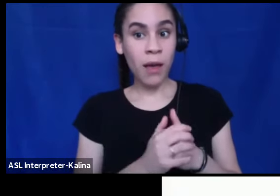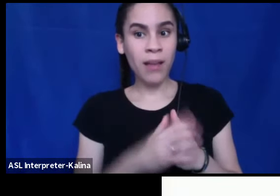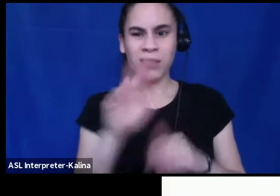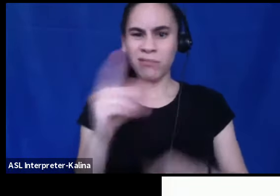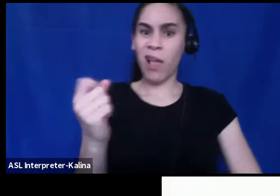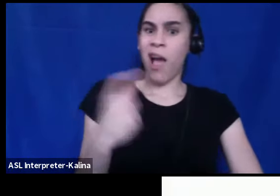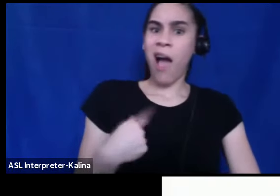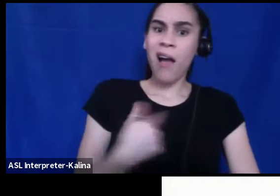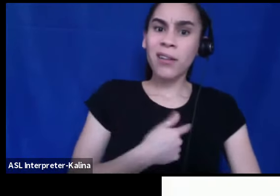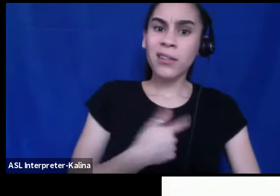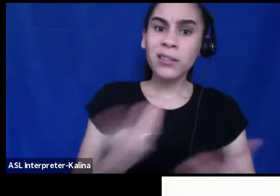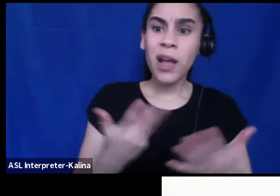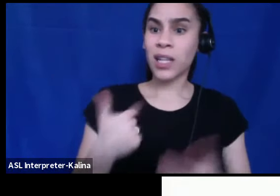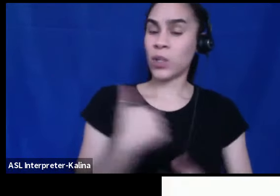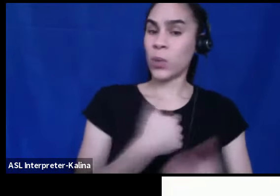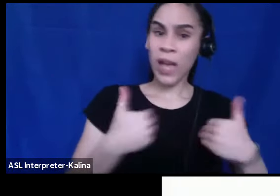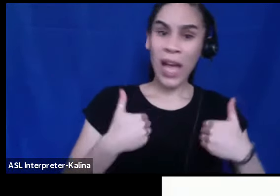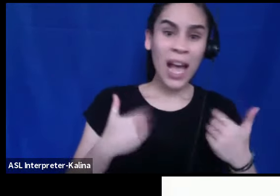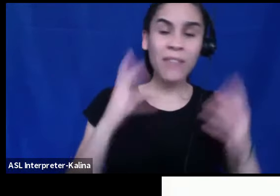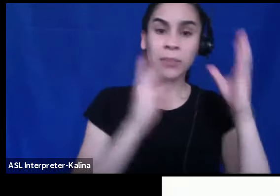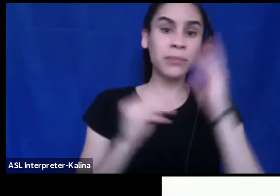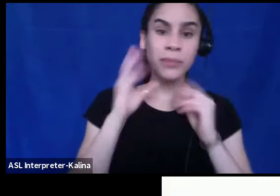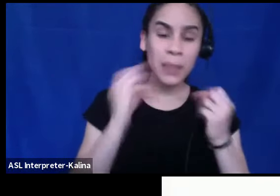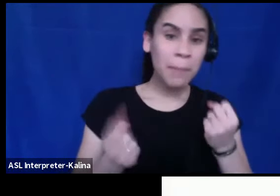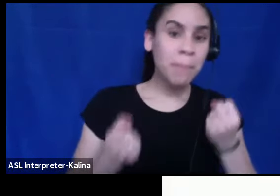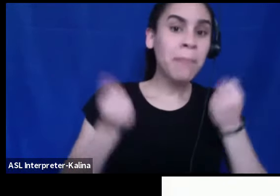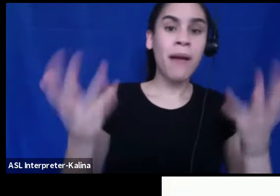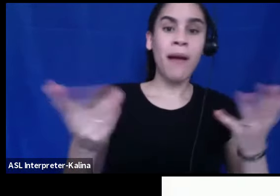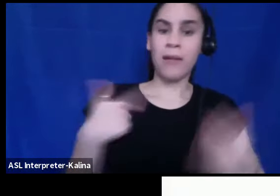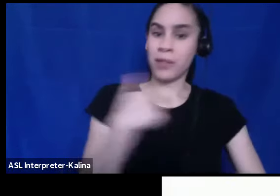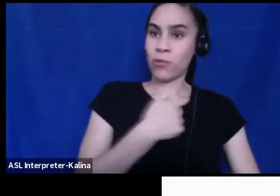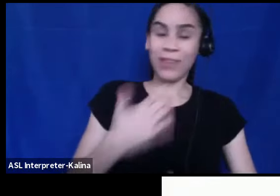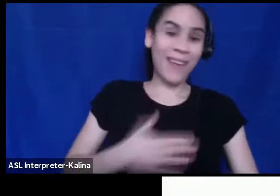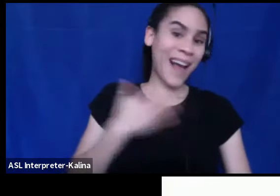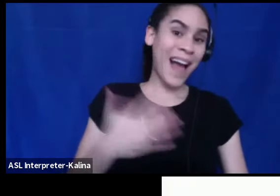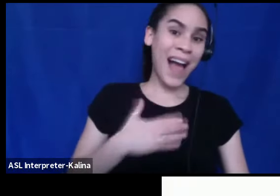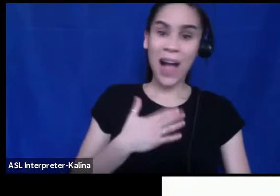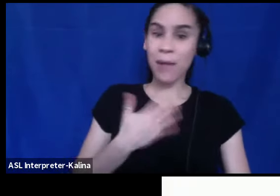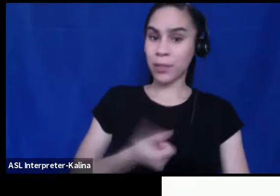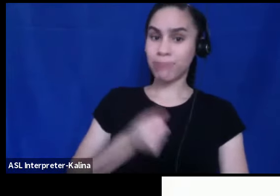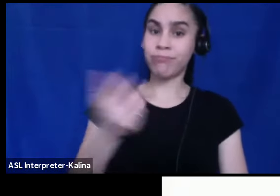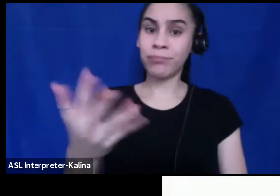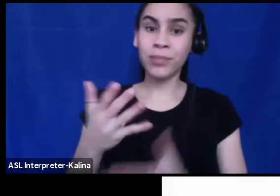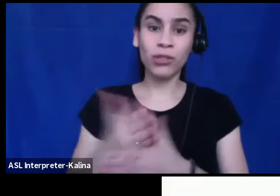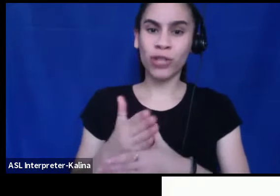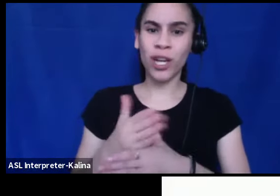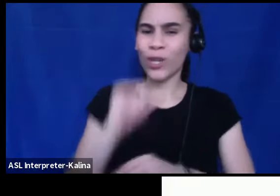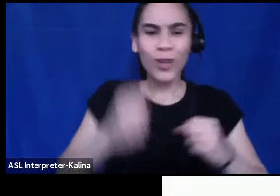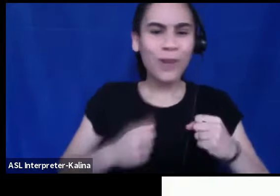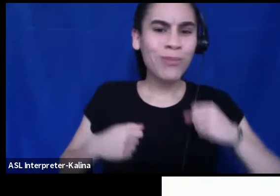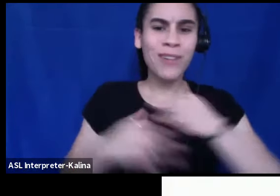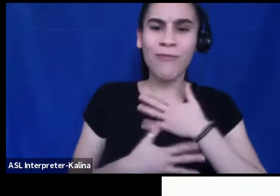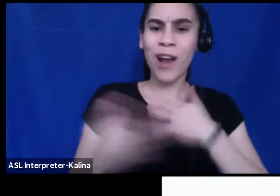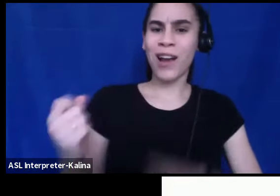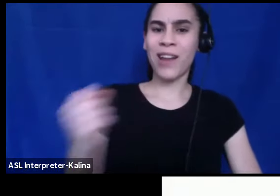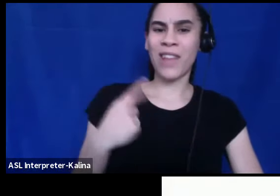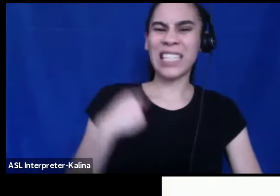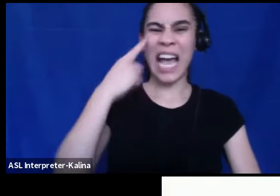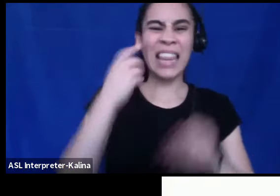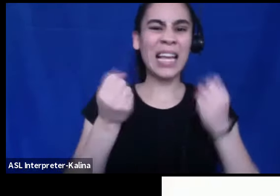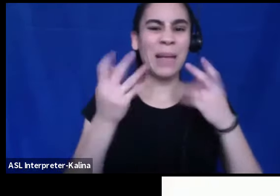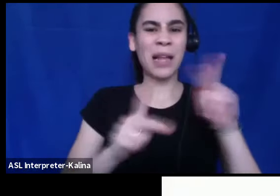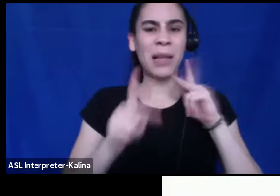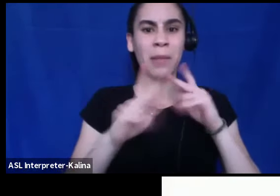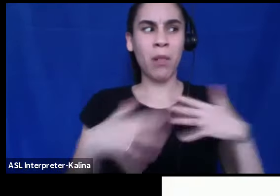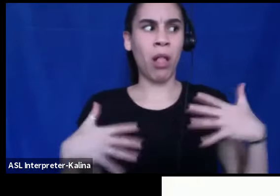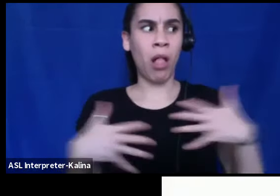that we would be happy to share. So if anything, don't be afraid to ask, right? I think there's a fear in asking the wrong way